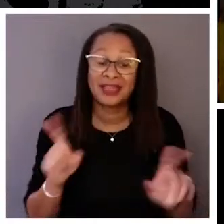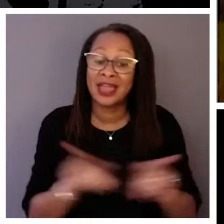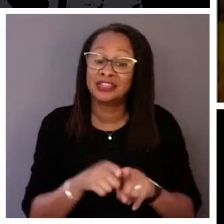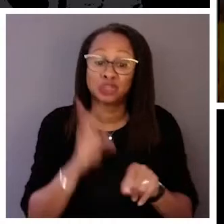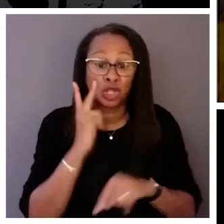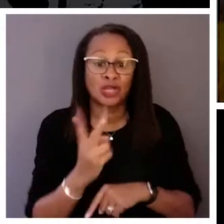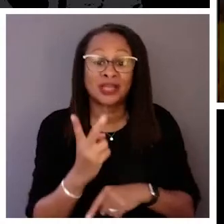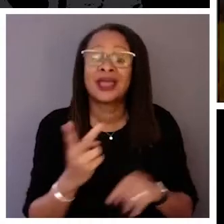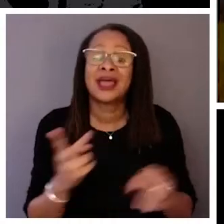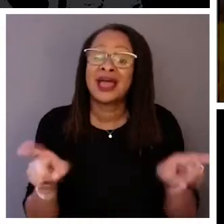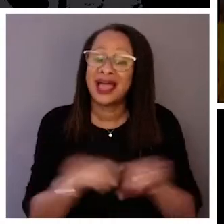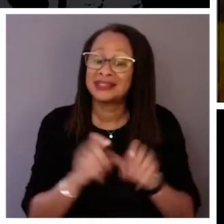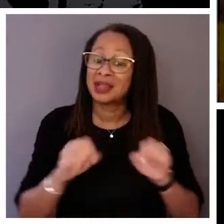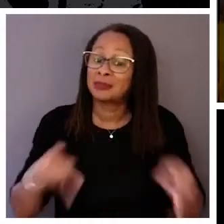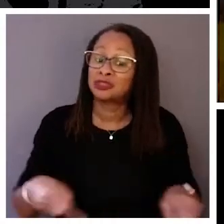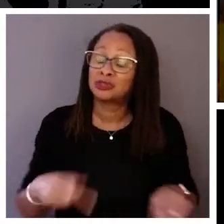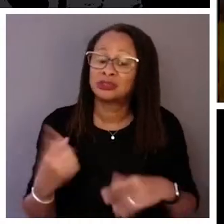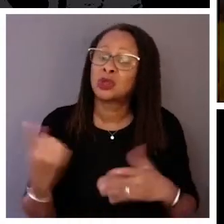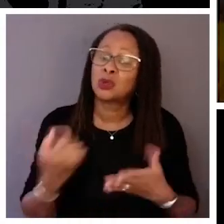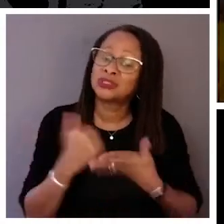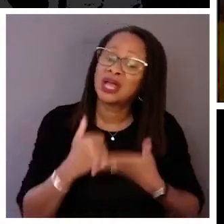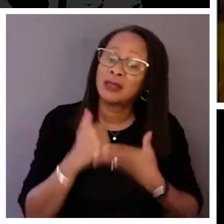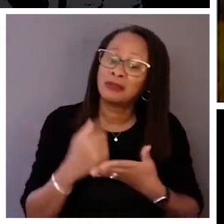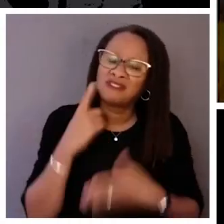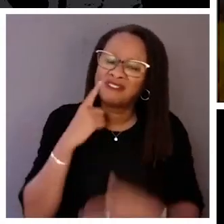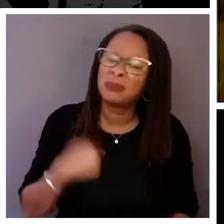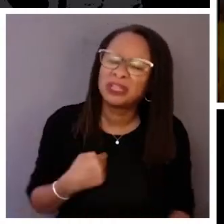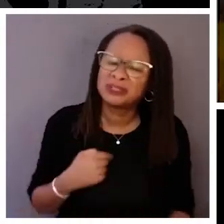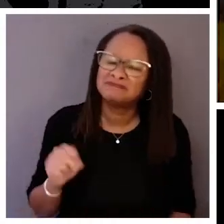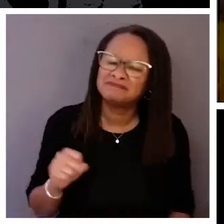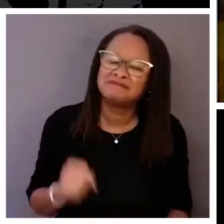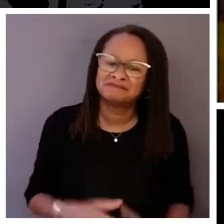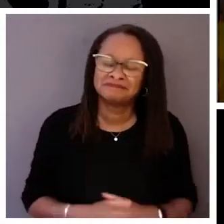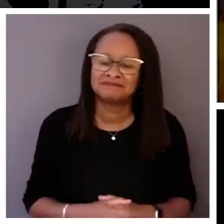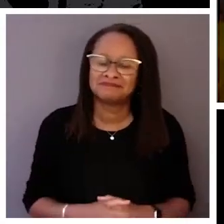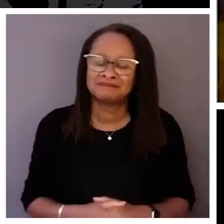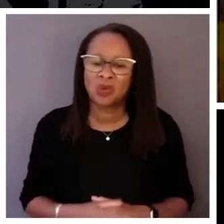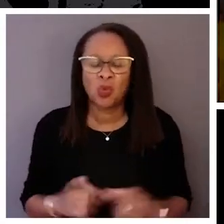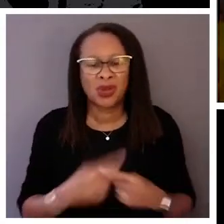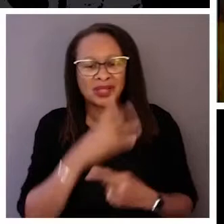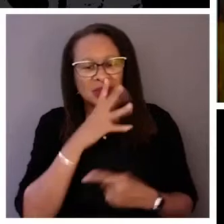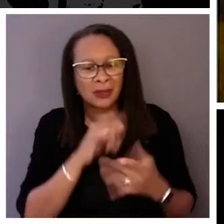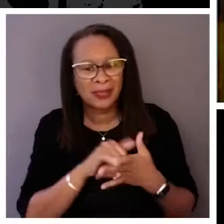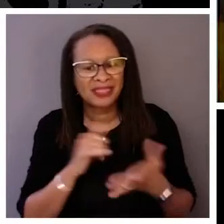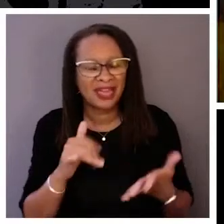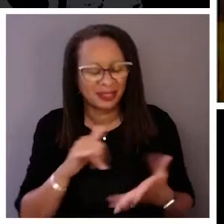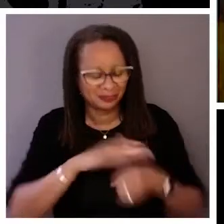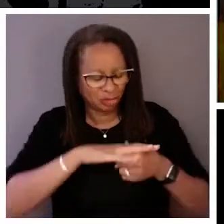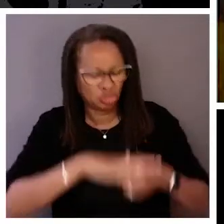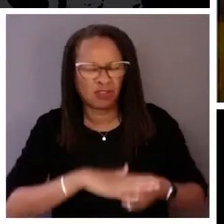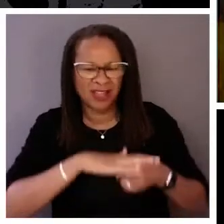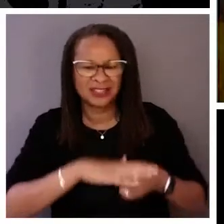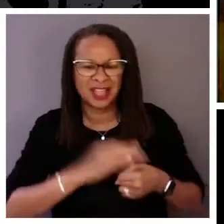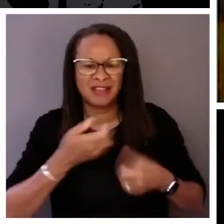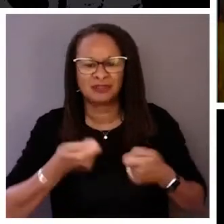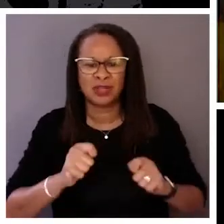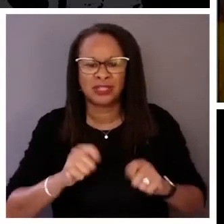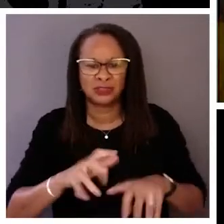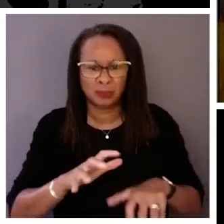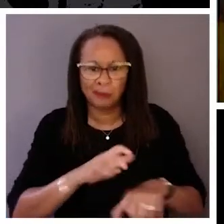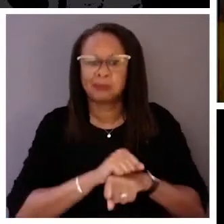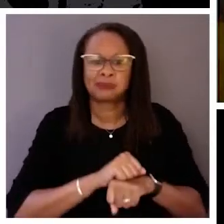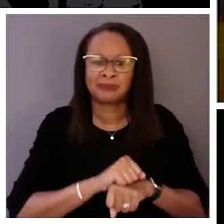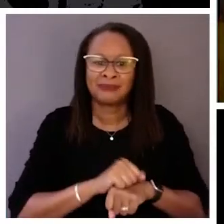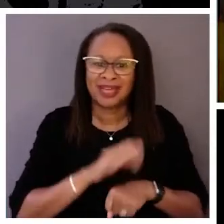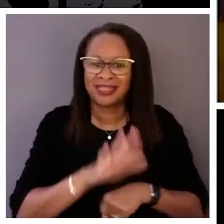looking at it as an opportunity always is helpful, at least for me, in terms of, I think the stress of trying to book